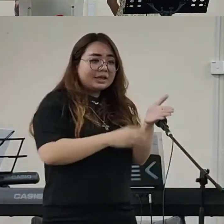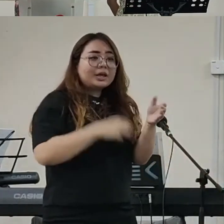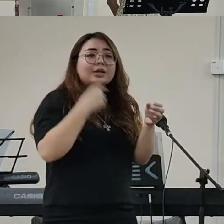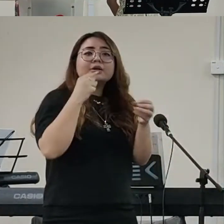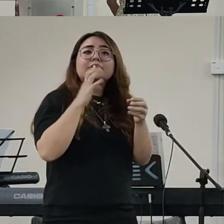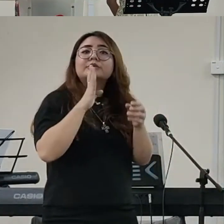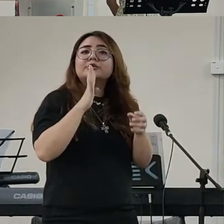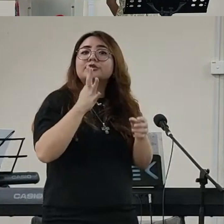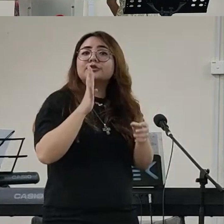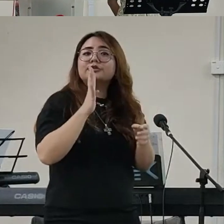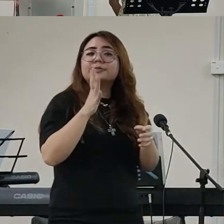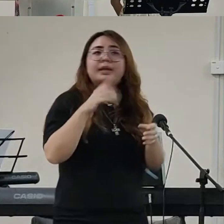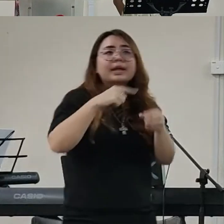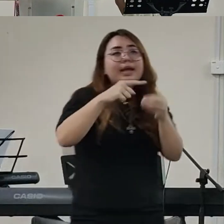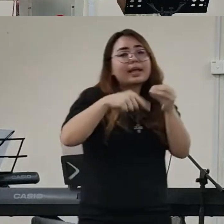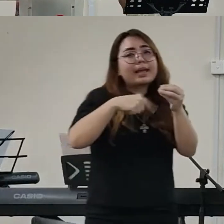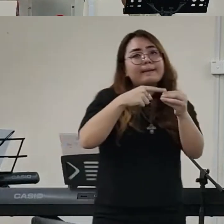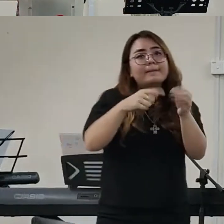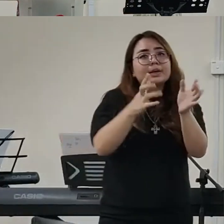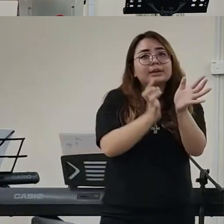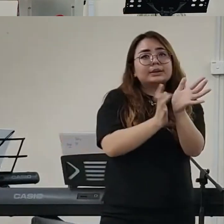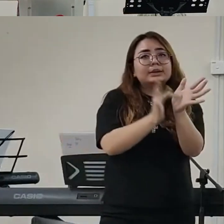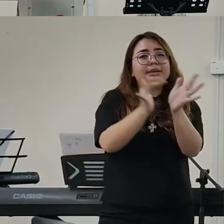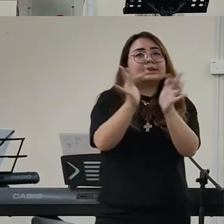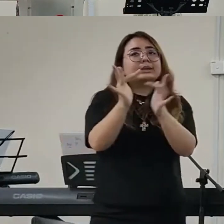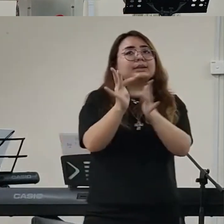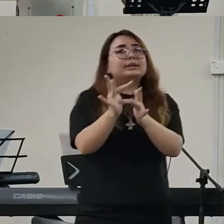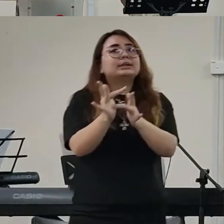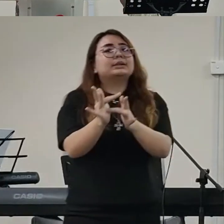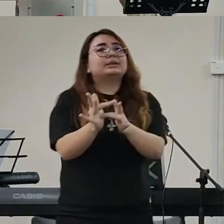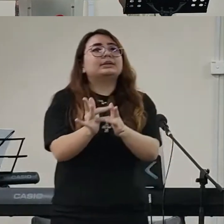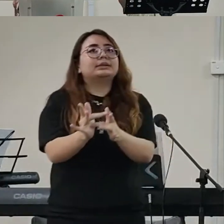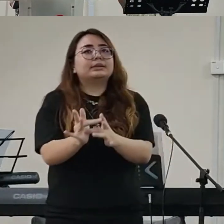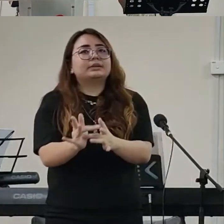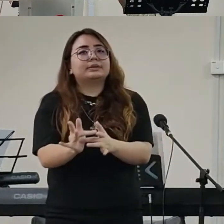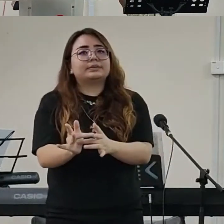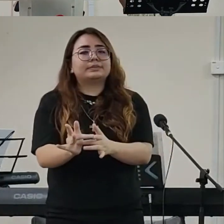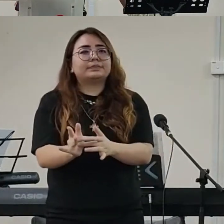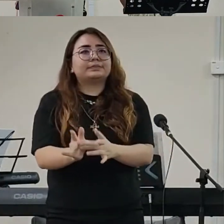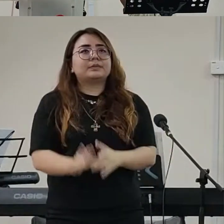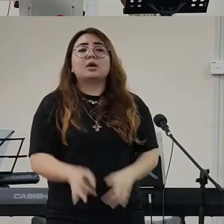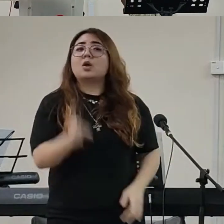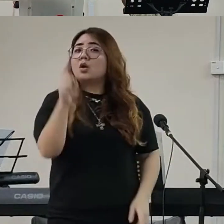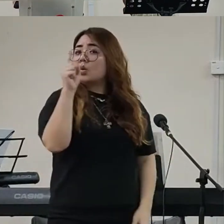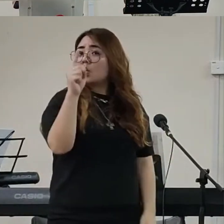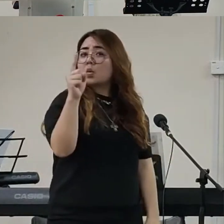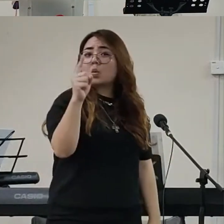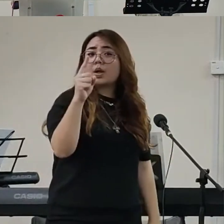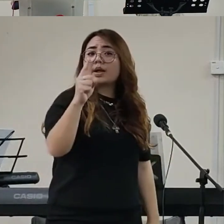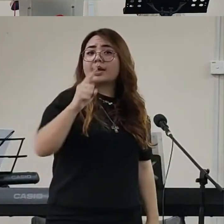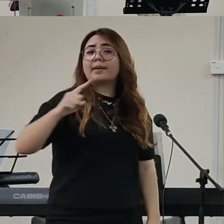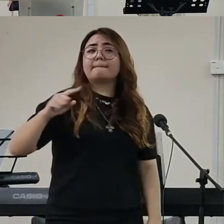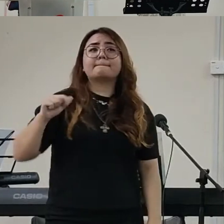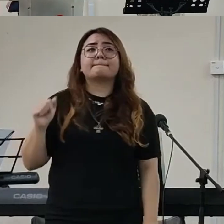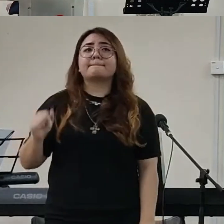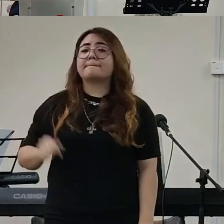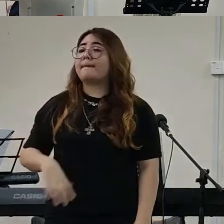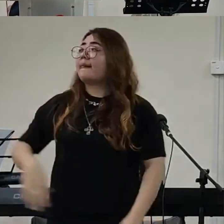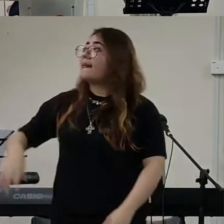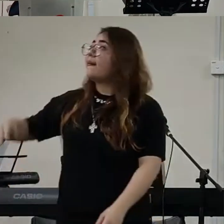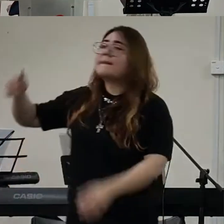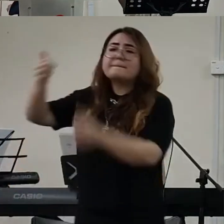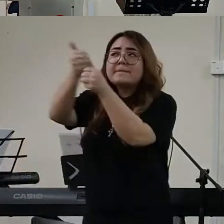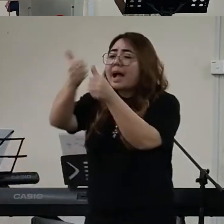listen. It was prophesied by Ezekiel that there will come the ultimate